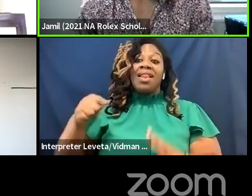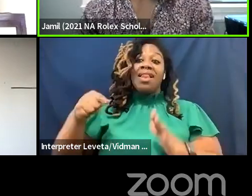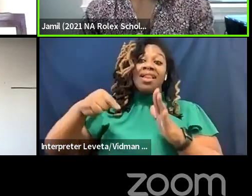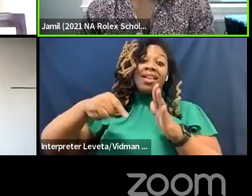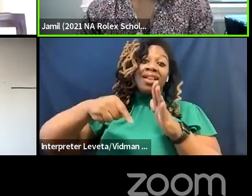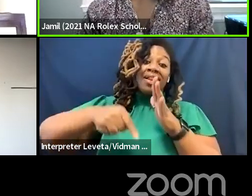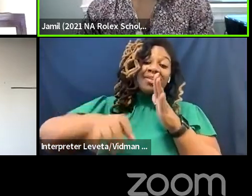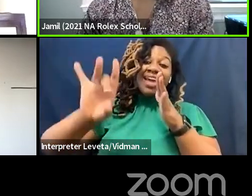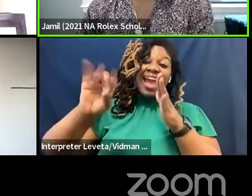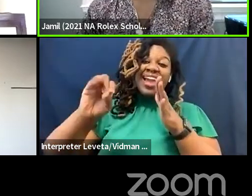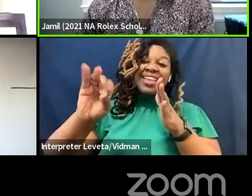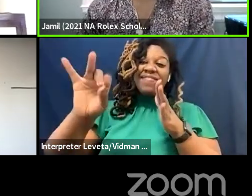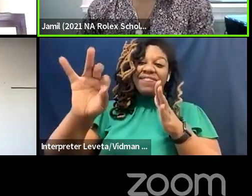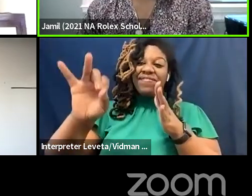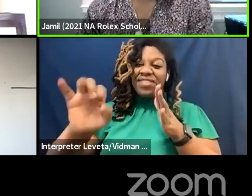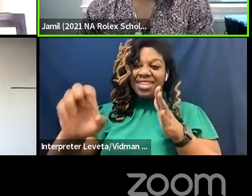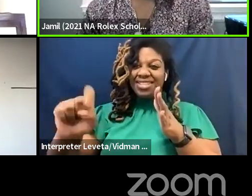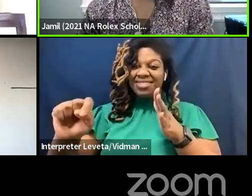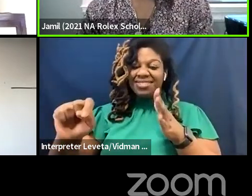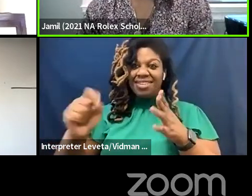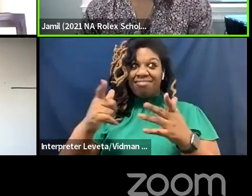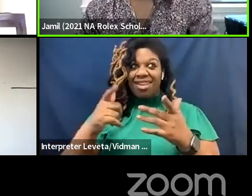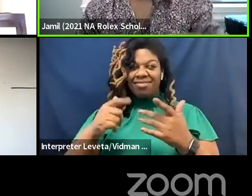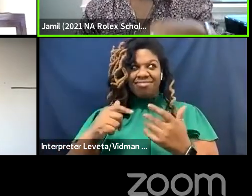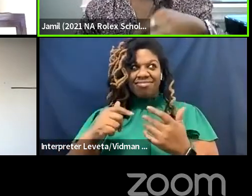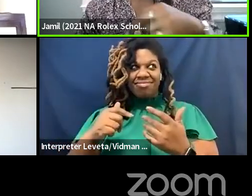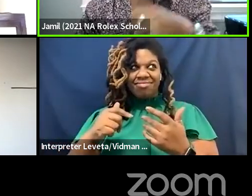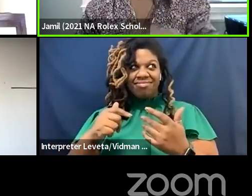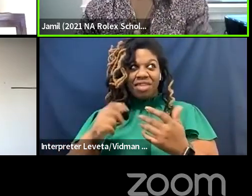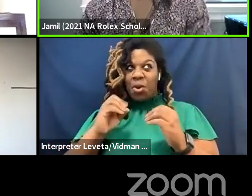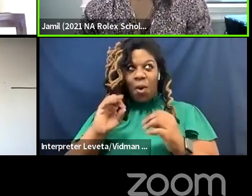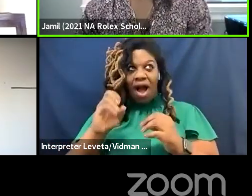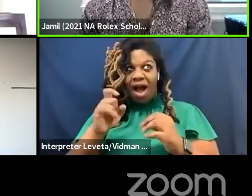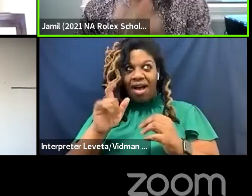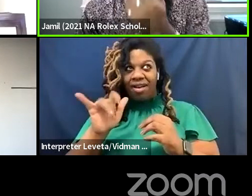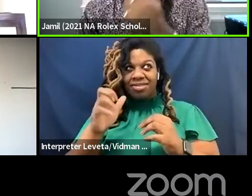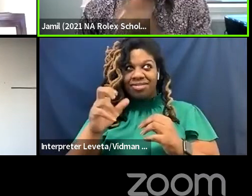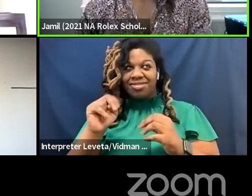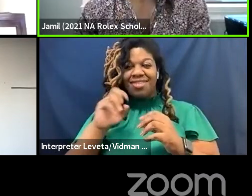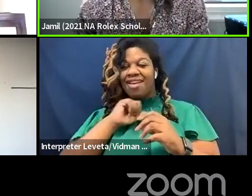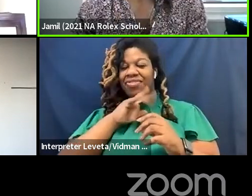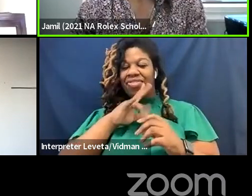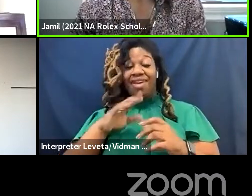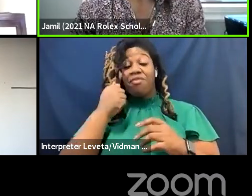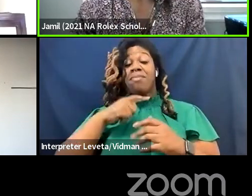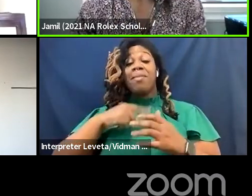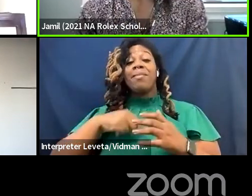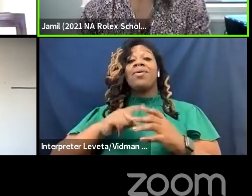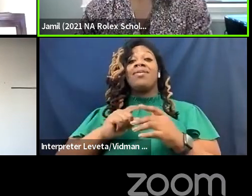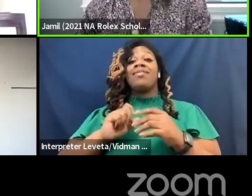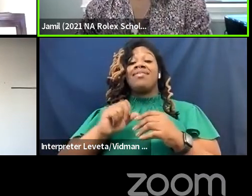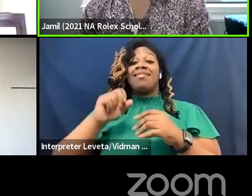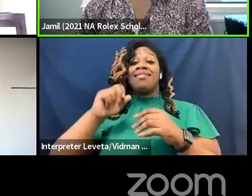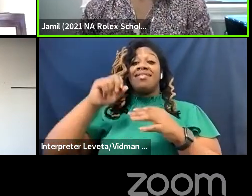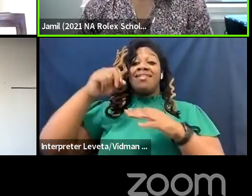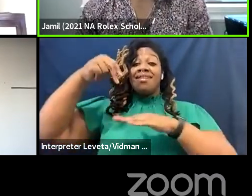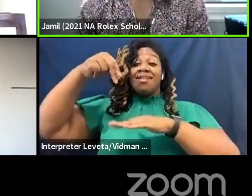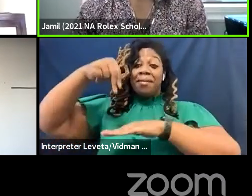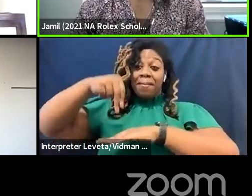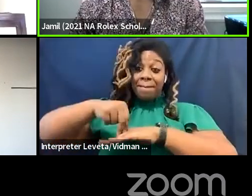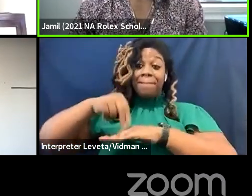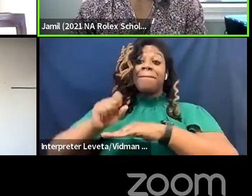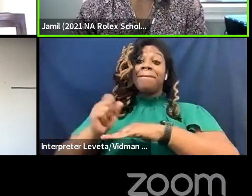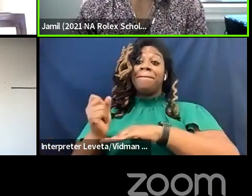y'all sure? Am I gonna make it? I remember swimming on the way back up, like kind of like Sidney was saying, like